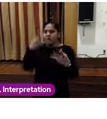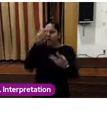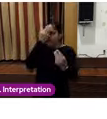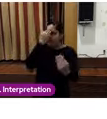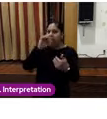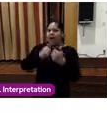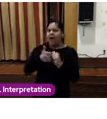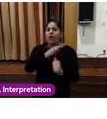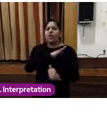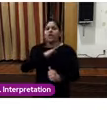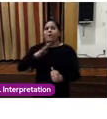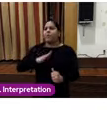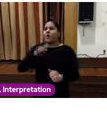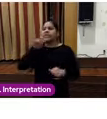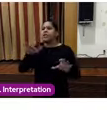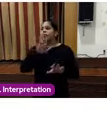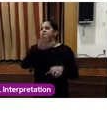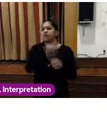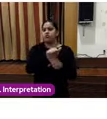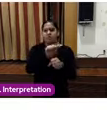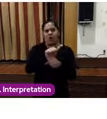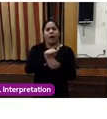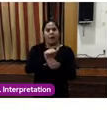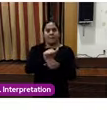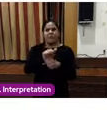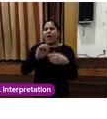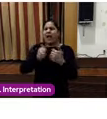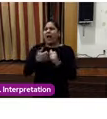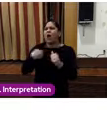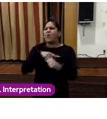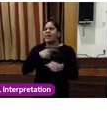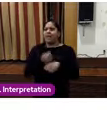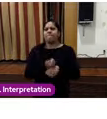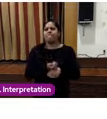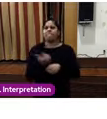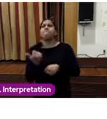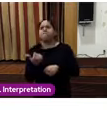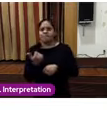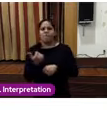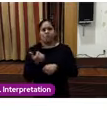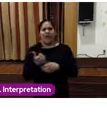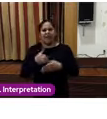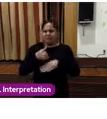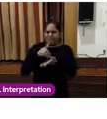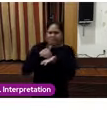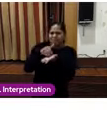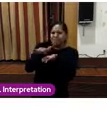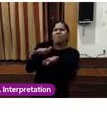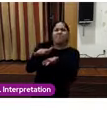when the board is not doing their job, that, how do you go about getting rid of them? Because there is a mechanism.